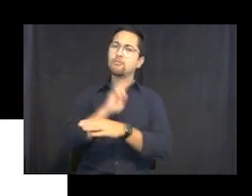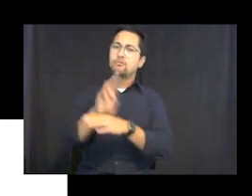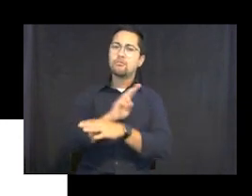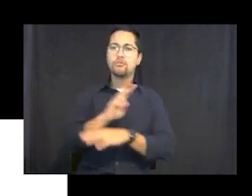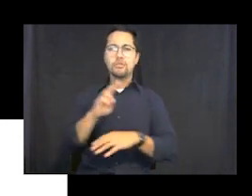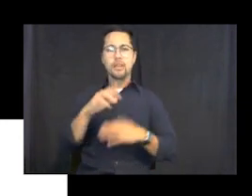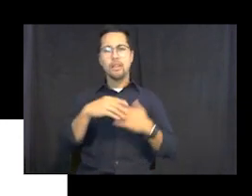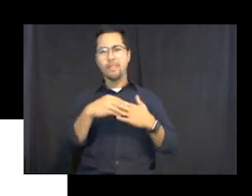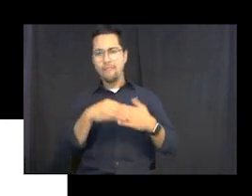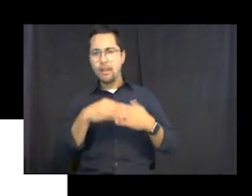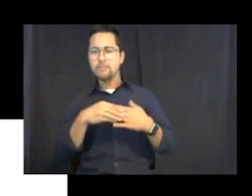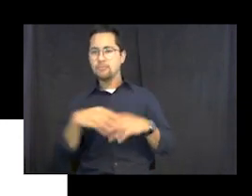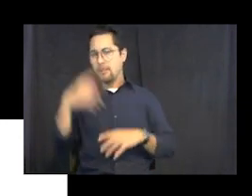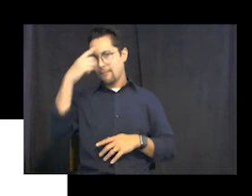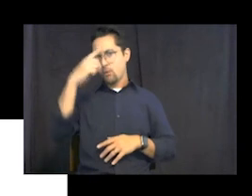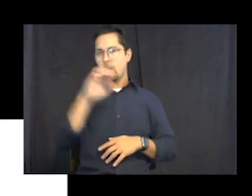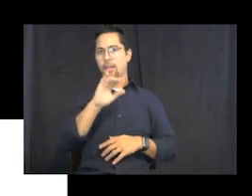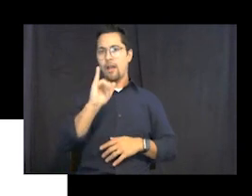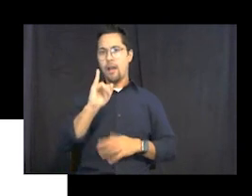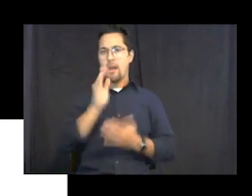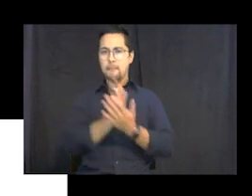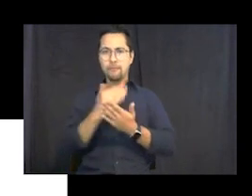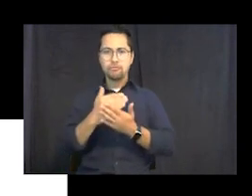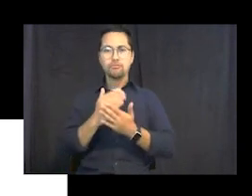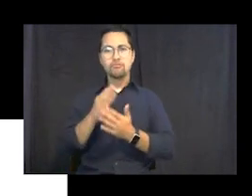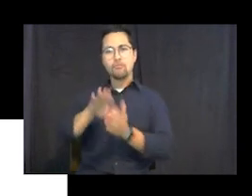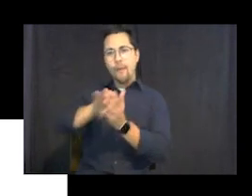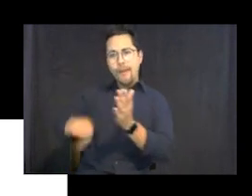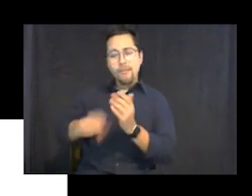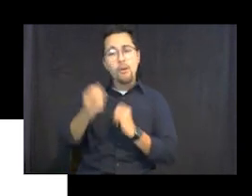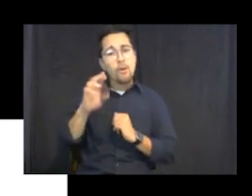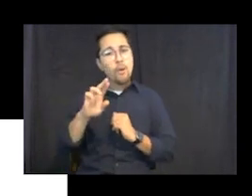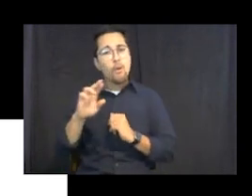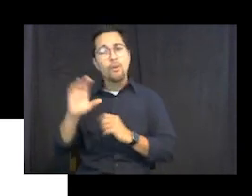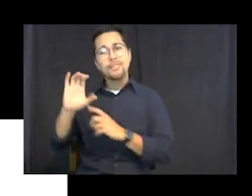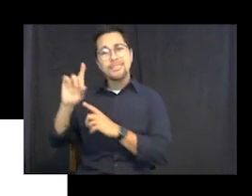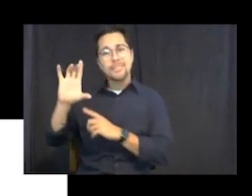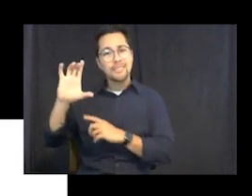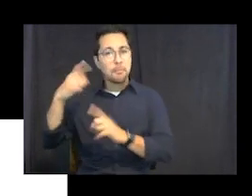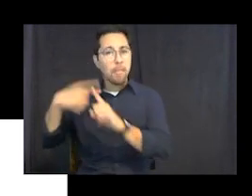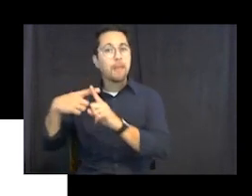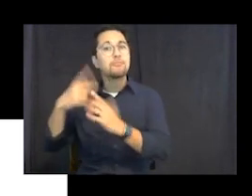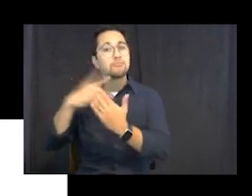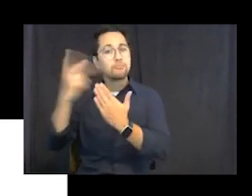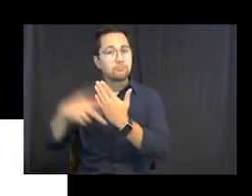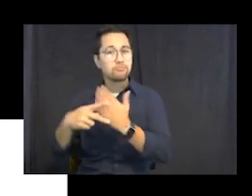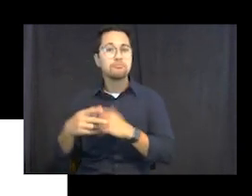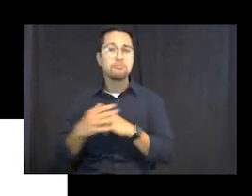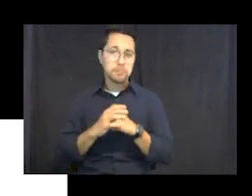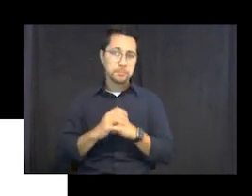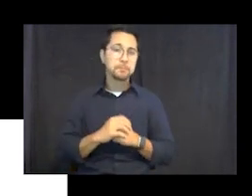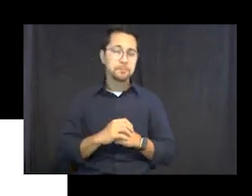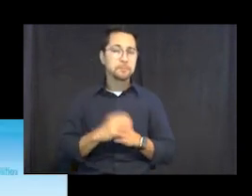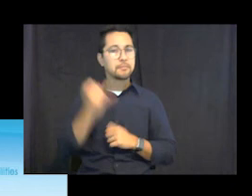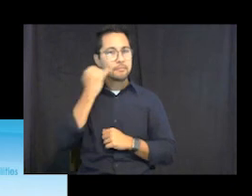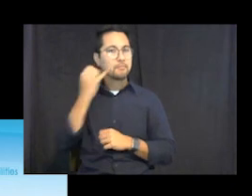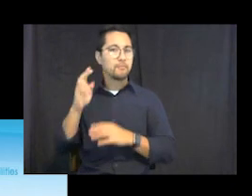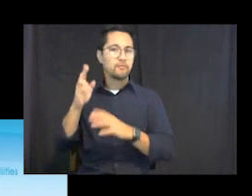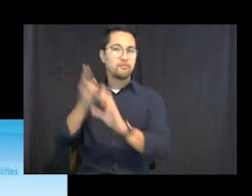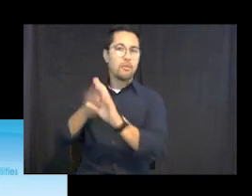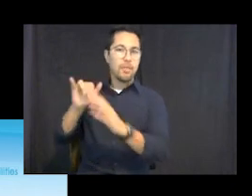the flexibility of the iBudget waiver or the CDP Plus program if you're on CDC Plus.